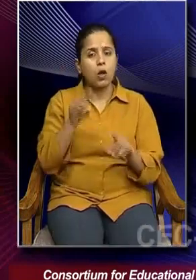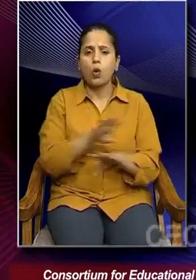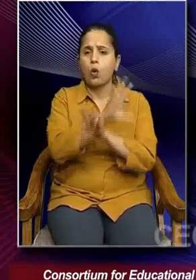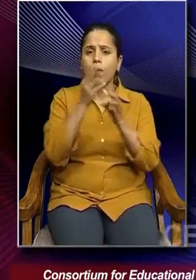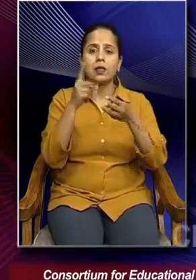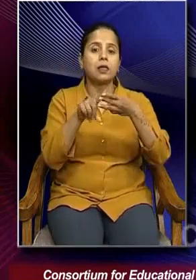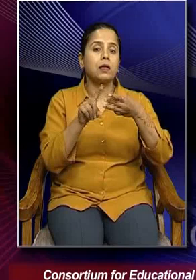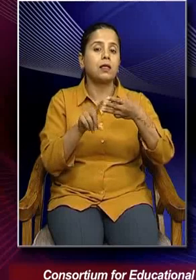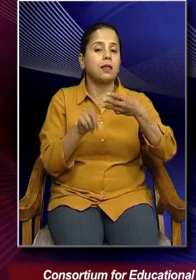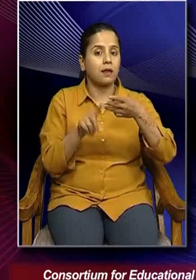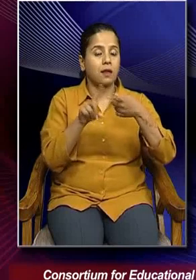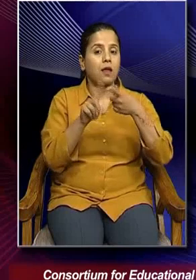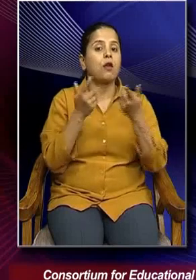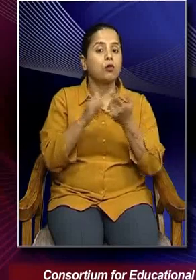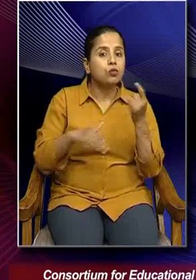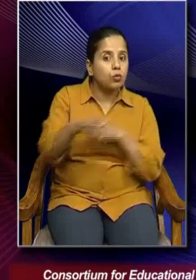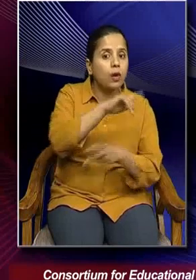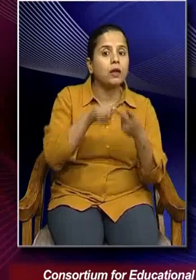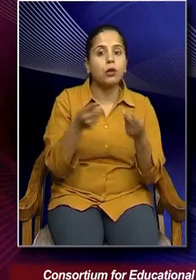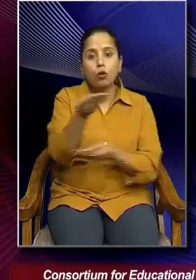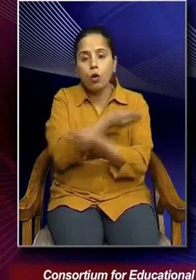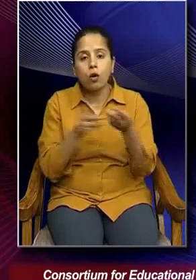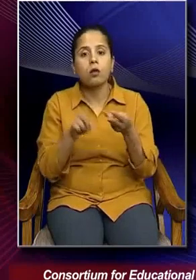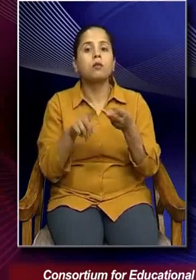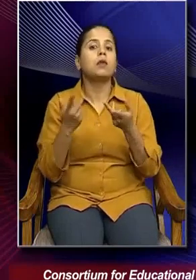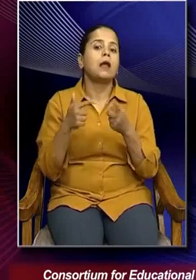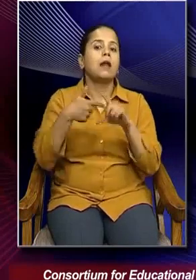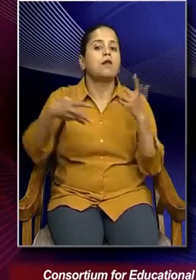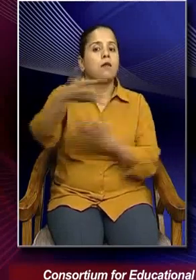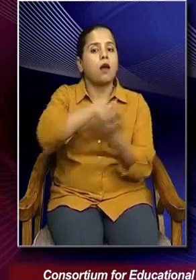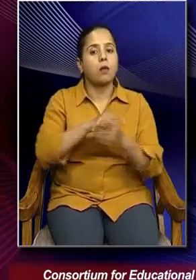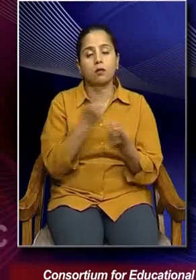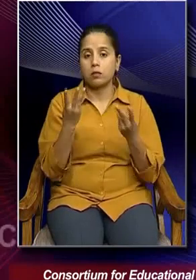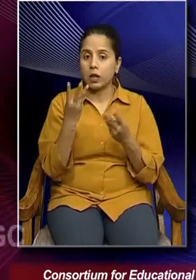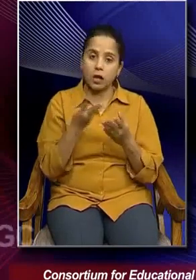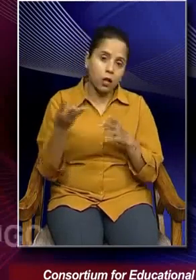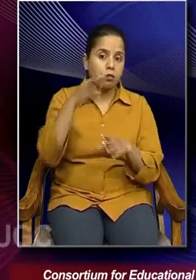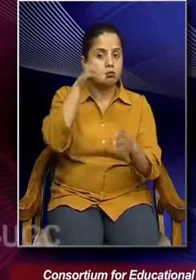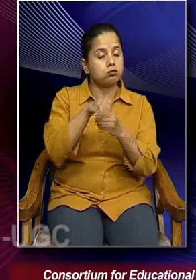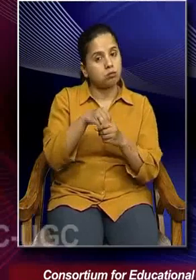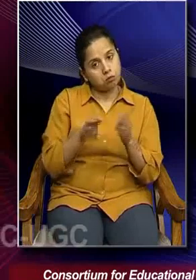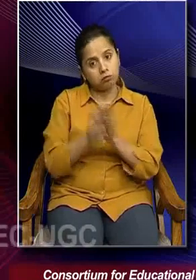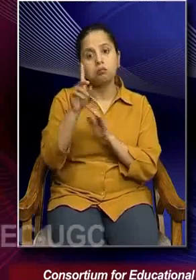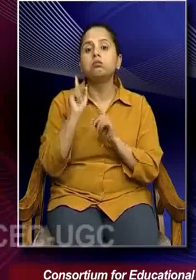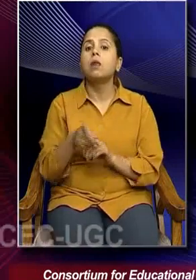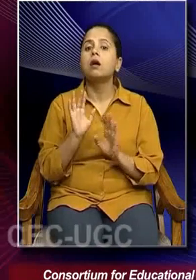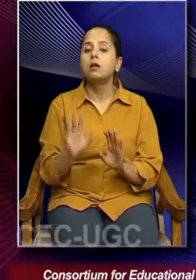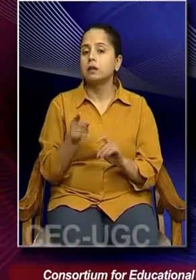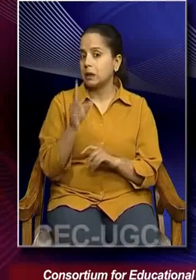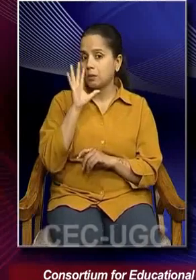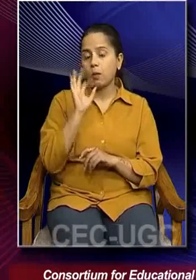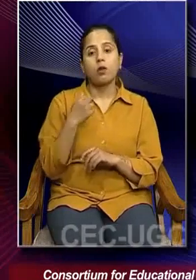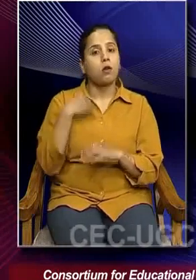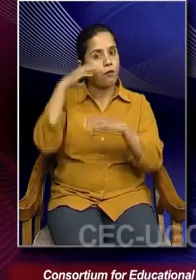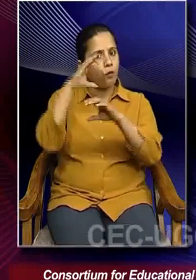these three pillars are put into action simultaneously. So therefore, it's very important that we